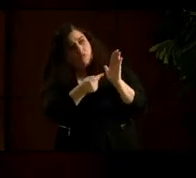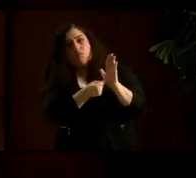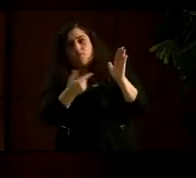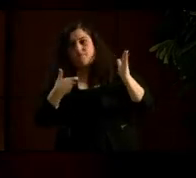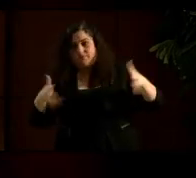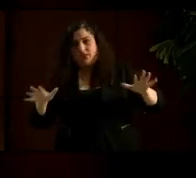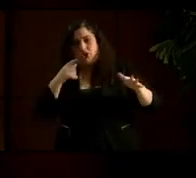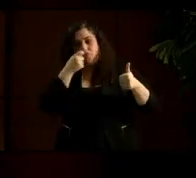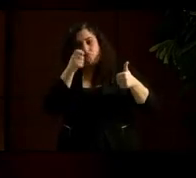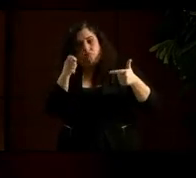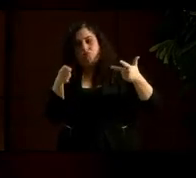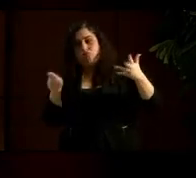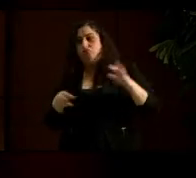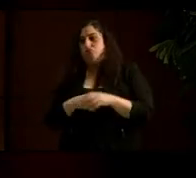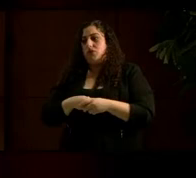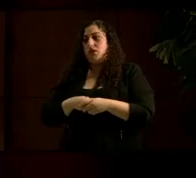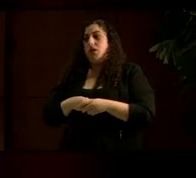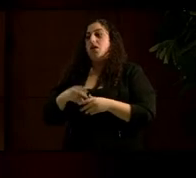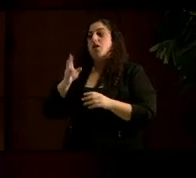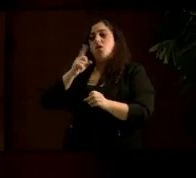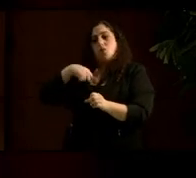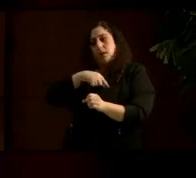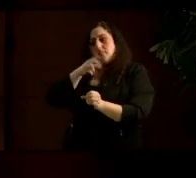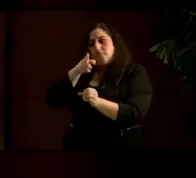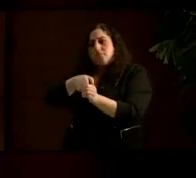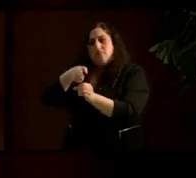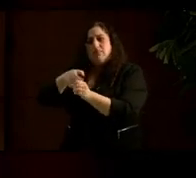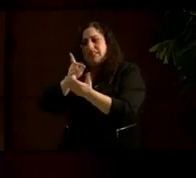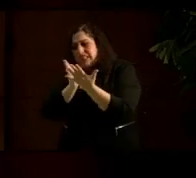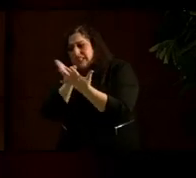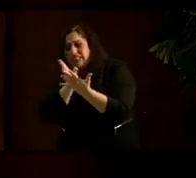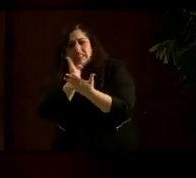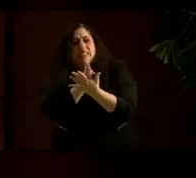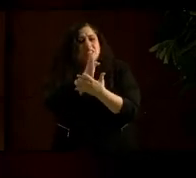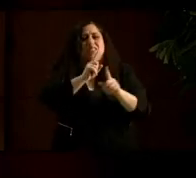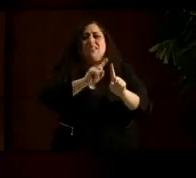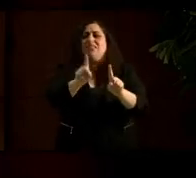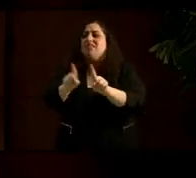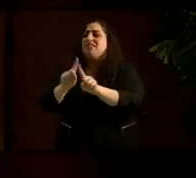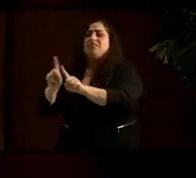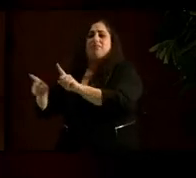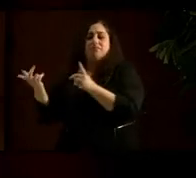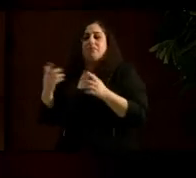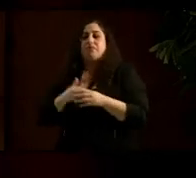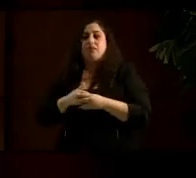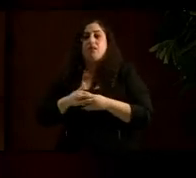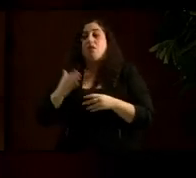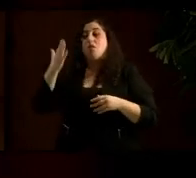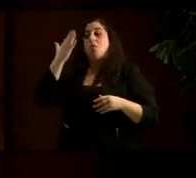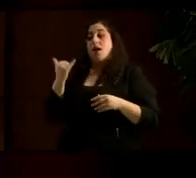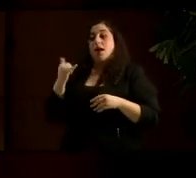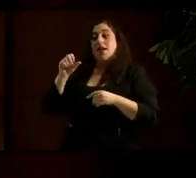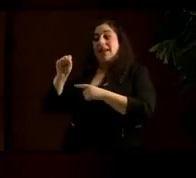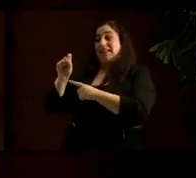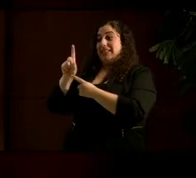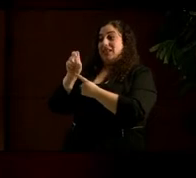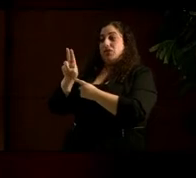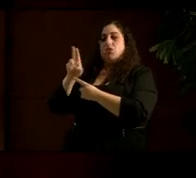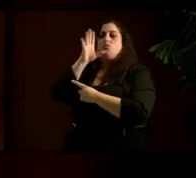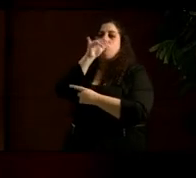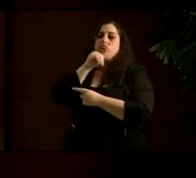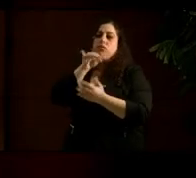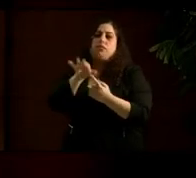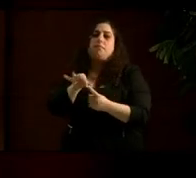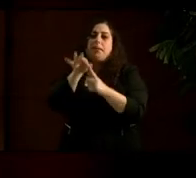constituencies. This is what makes our One San Diego State University special and is included in our